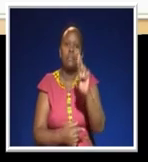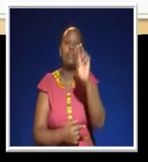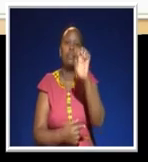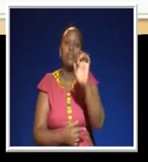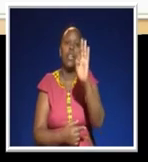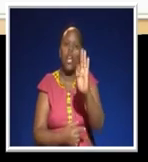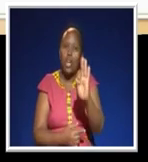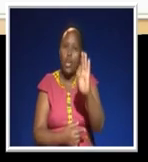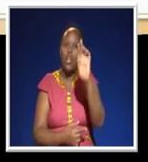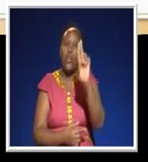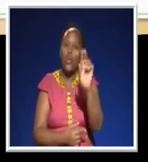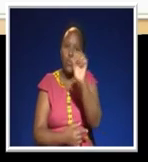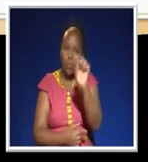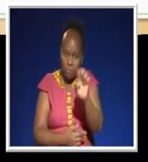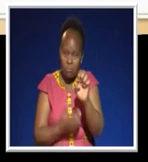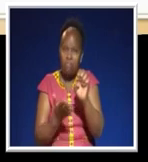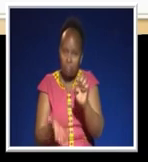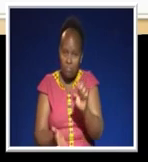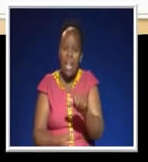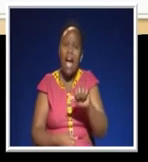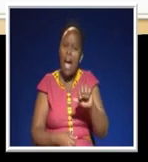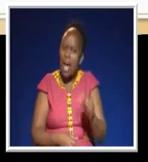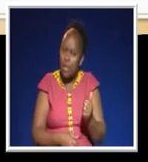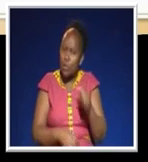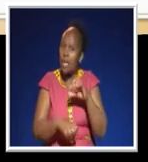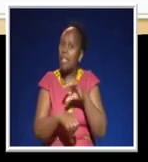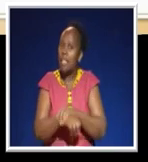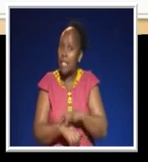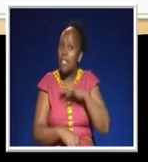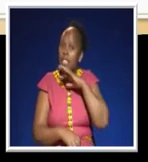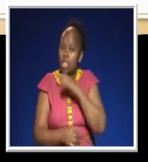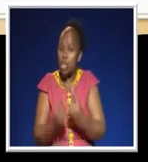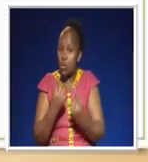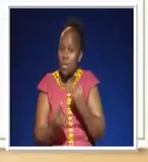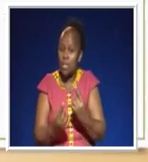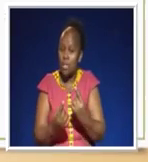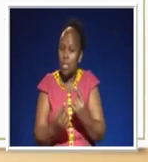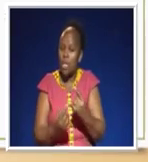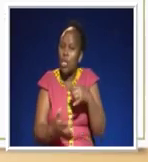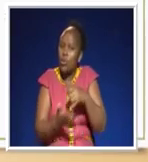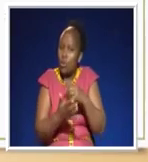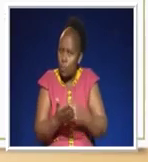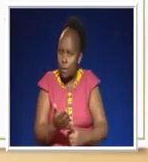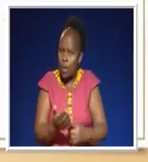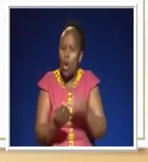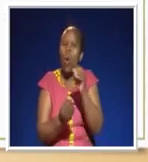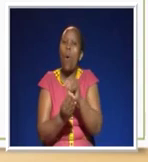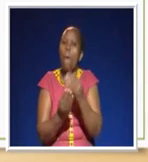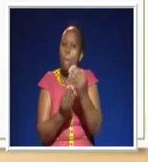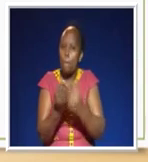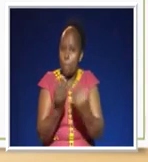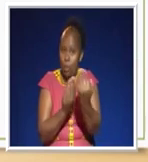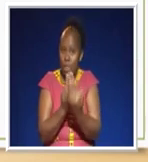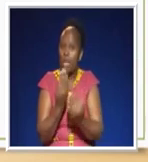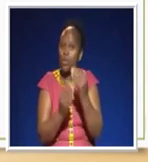Other kitchen wastes that you are likely to find include potato peels. When